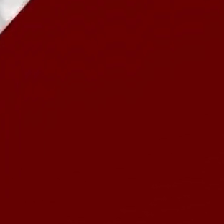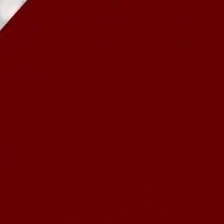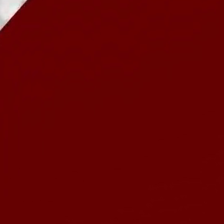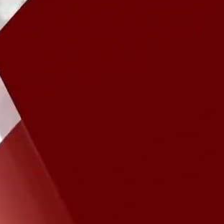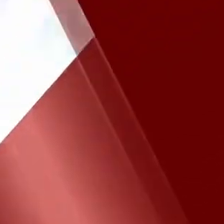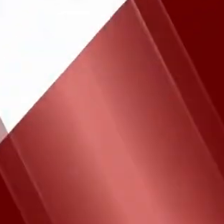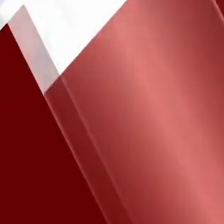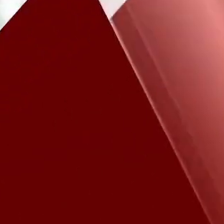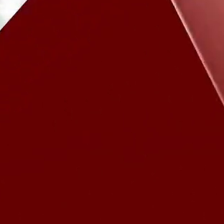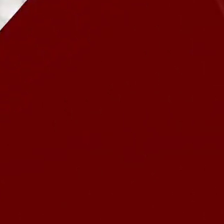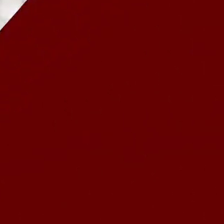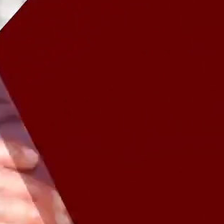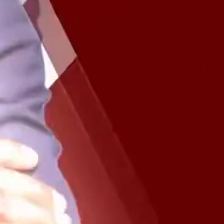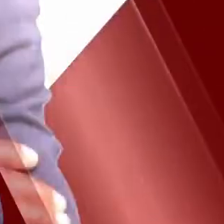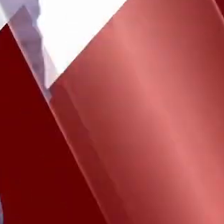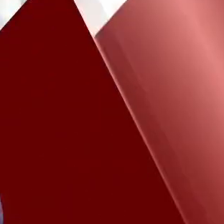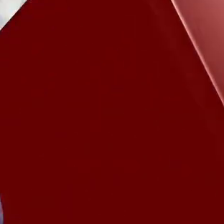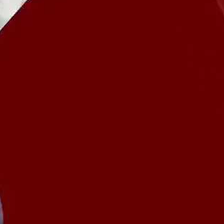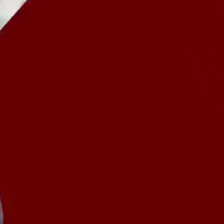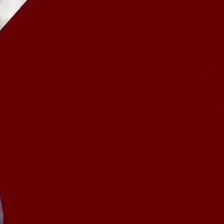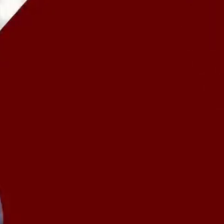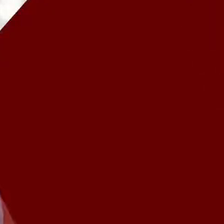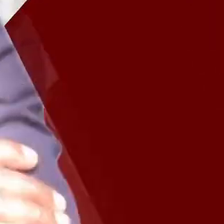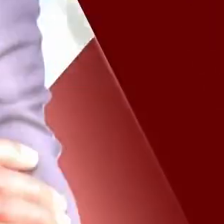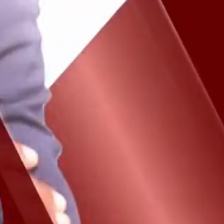You are watching.